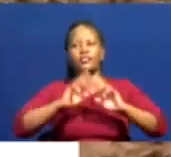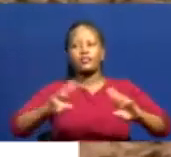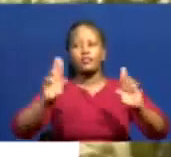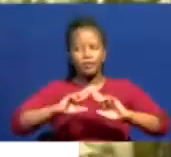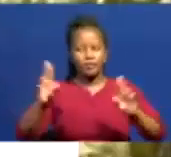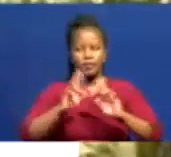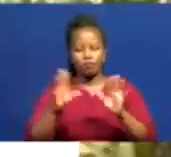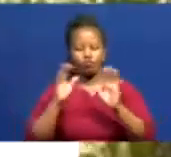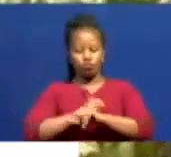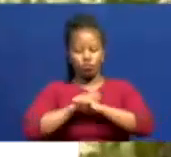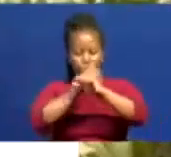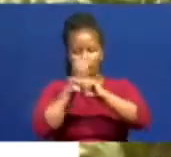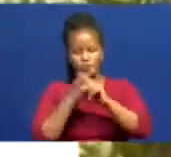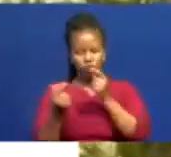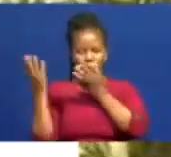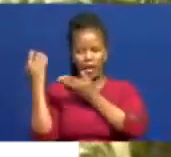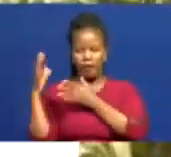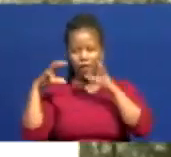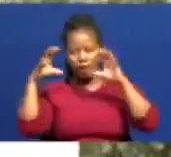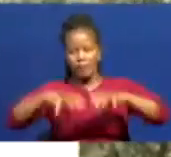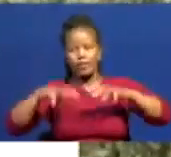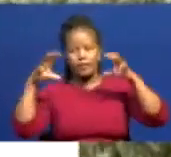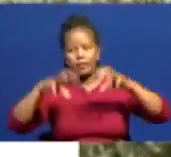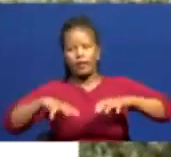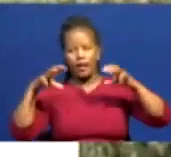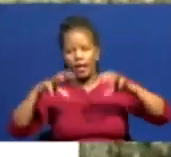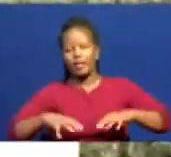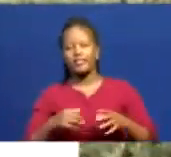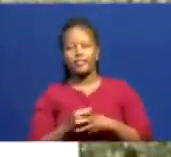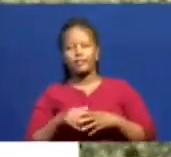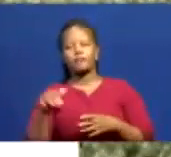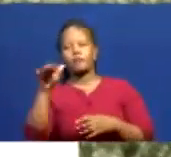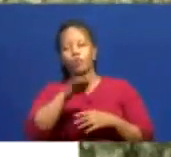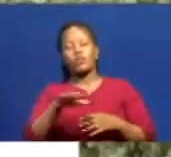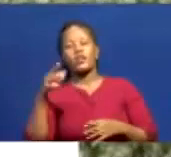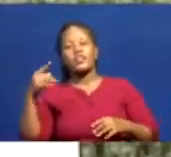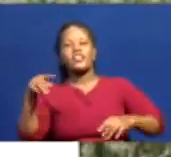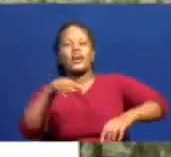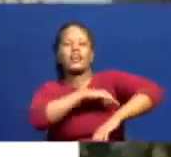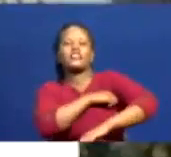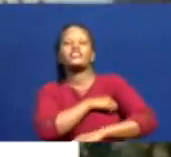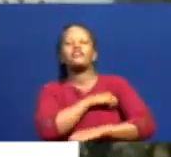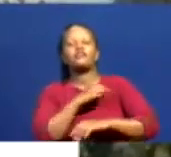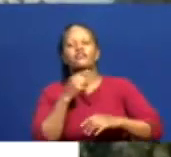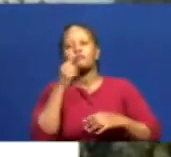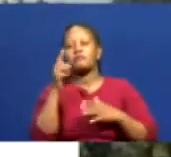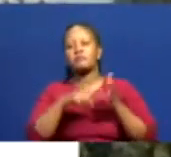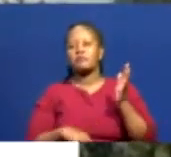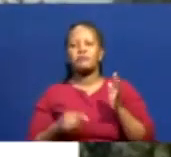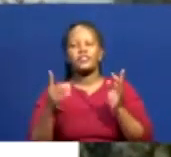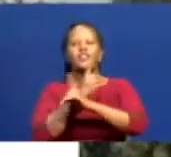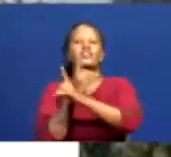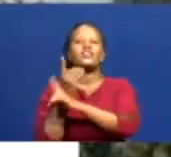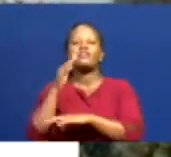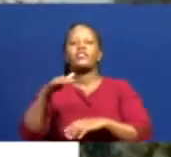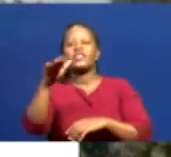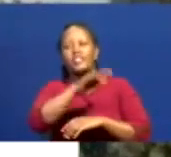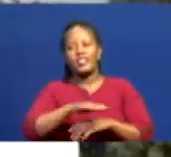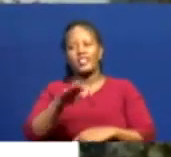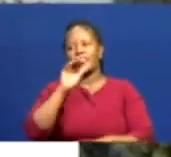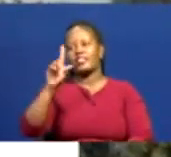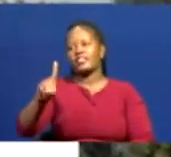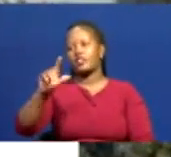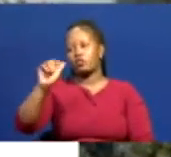mitigate themselves from the oncoming rains. According to the area chief, Njoroge Mungai, different areas of Lari, such as King